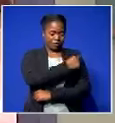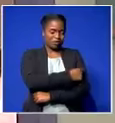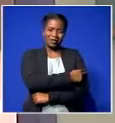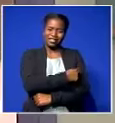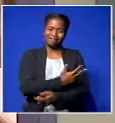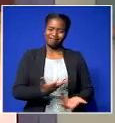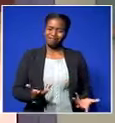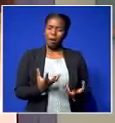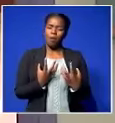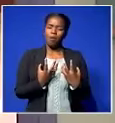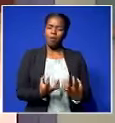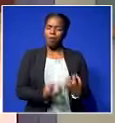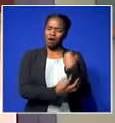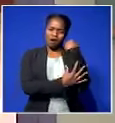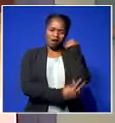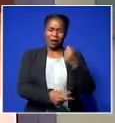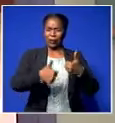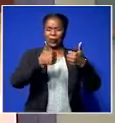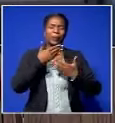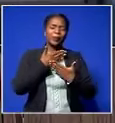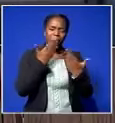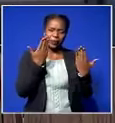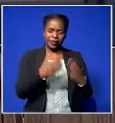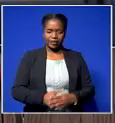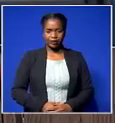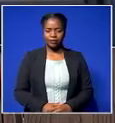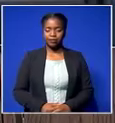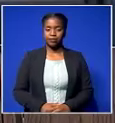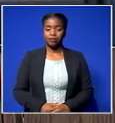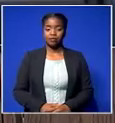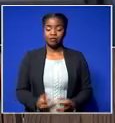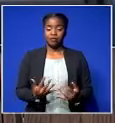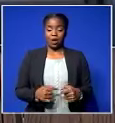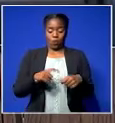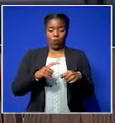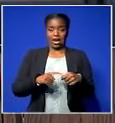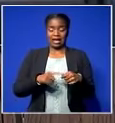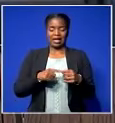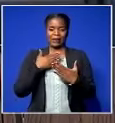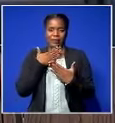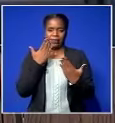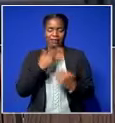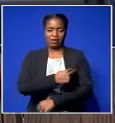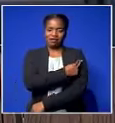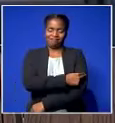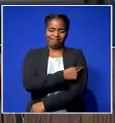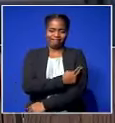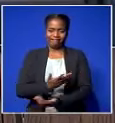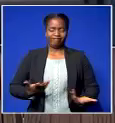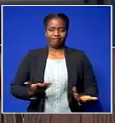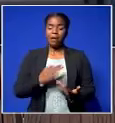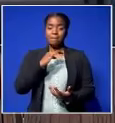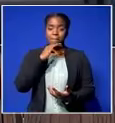is in poor condition and has this to say. Fixing the quality of public health care is never going to be an